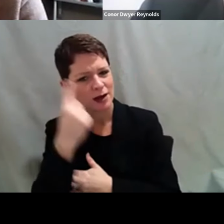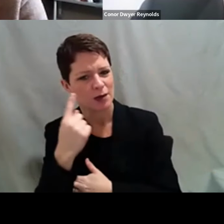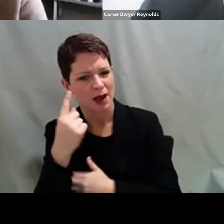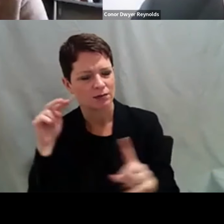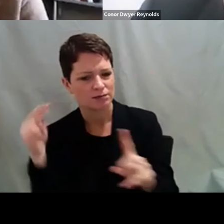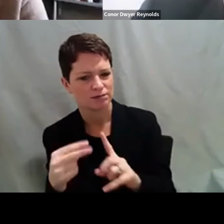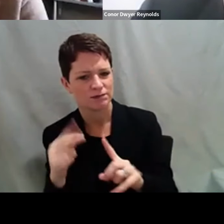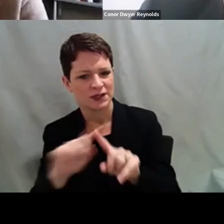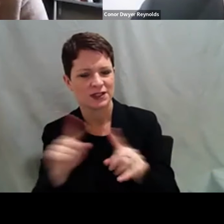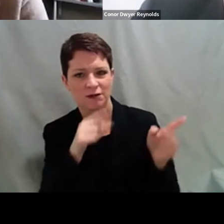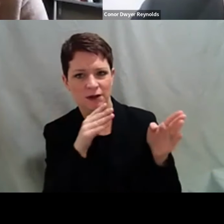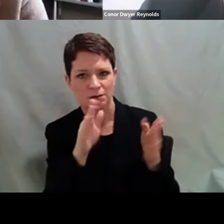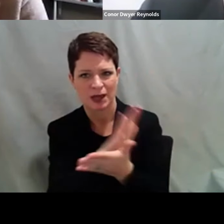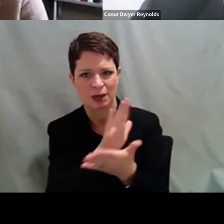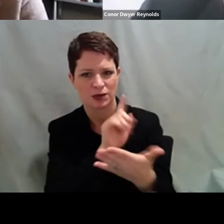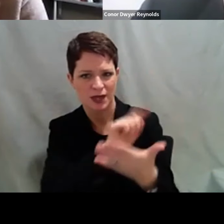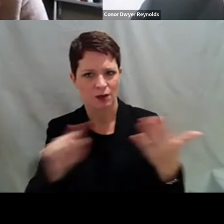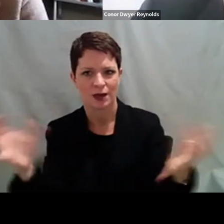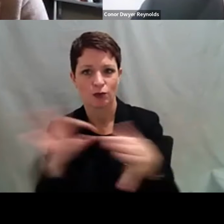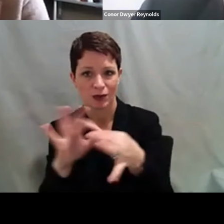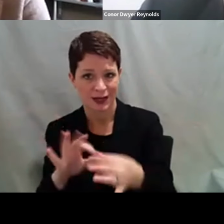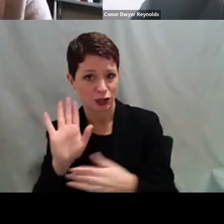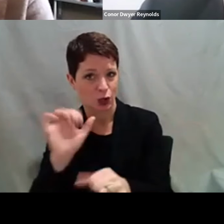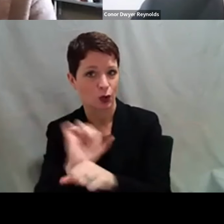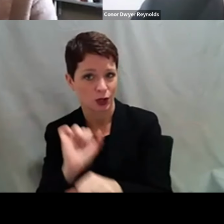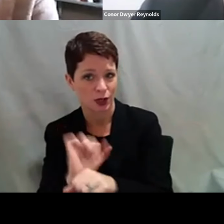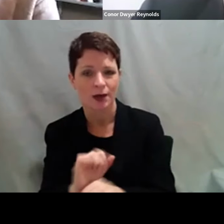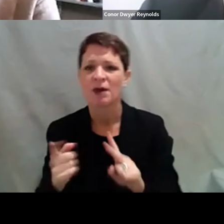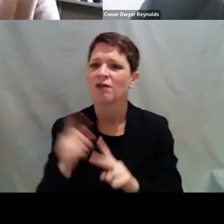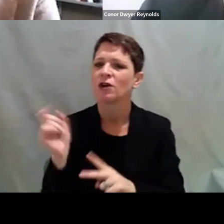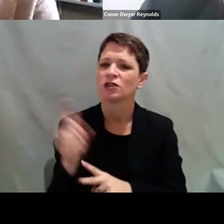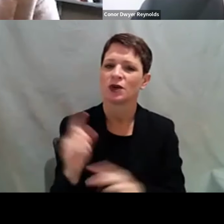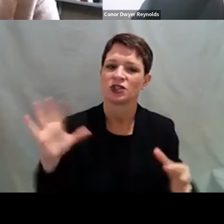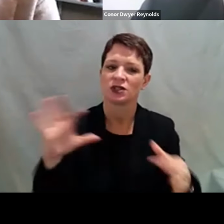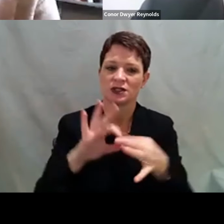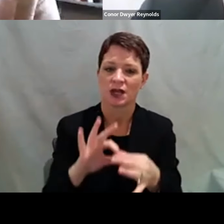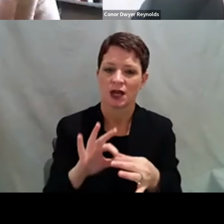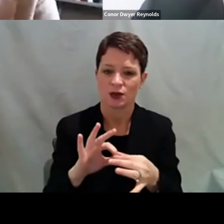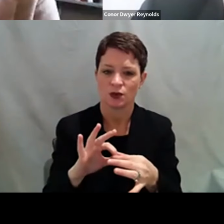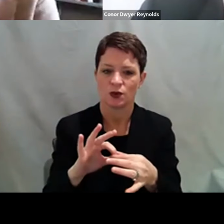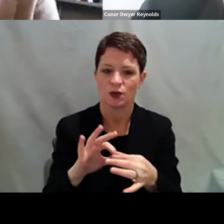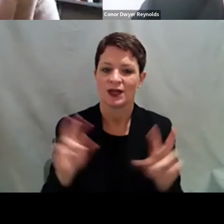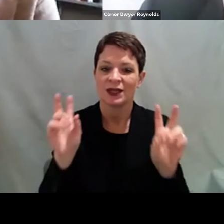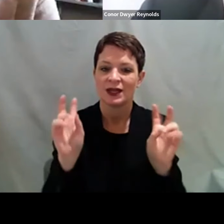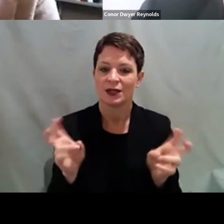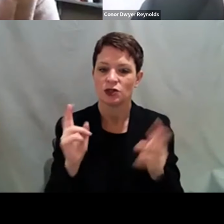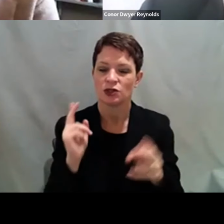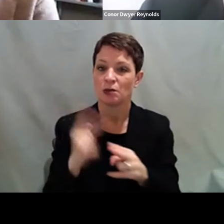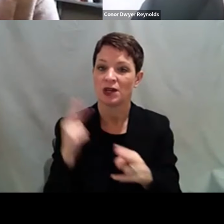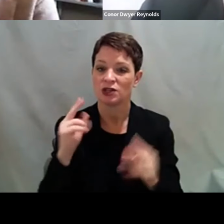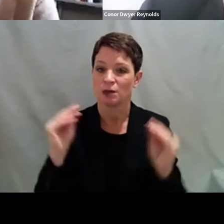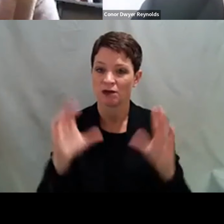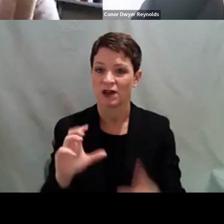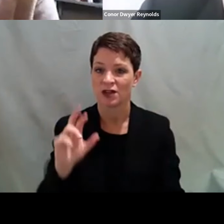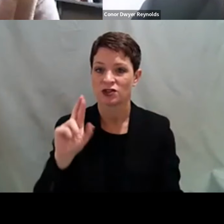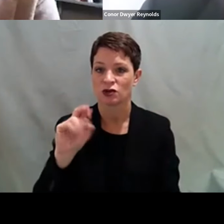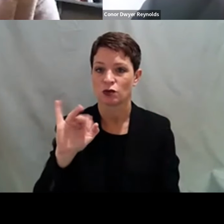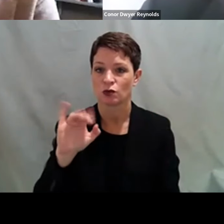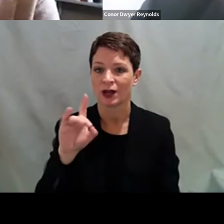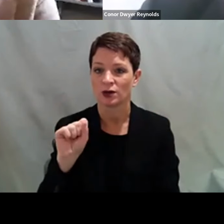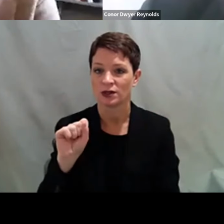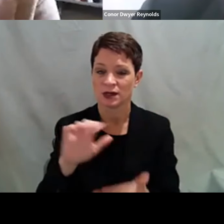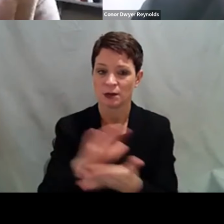of the other papers. So my first question, which is tied to an issue mentioned in Professor Reynolds' paper,